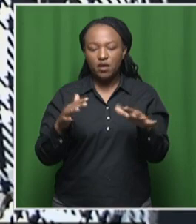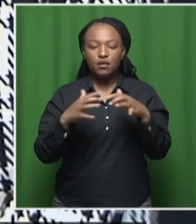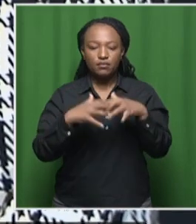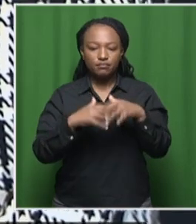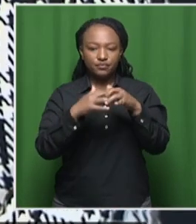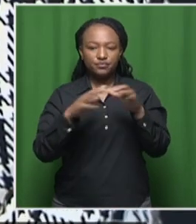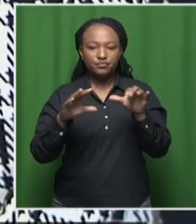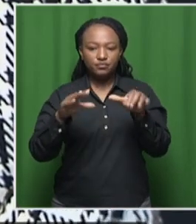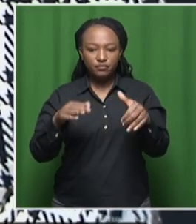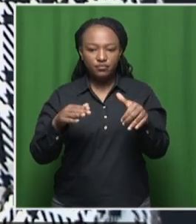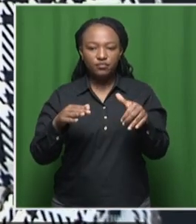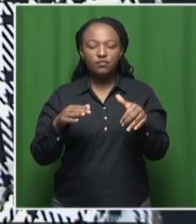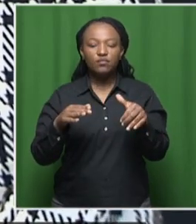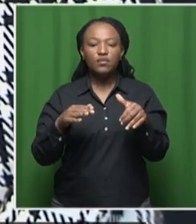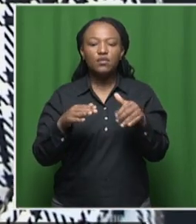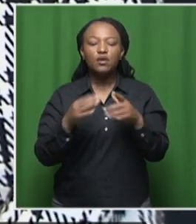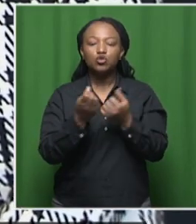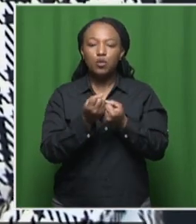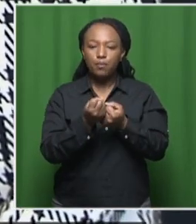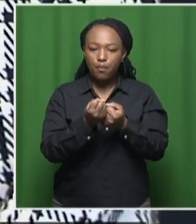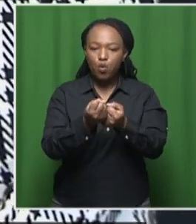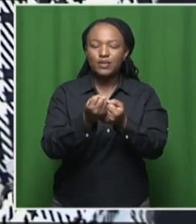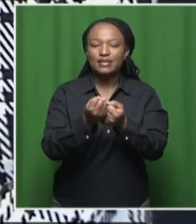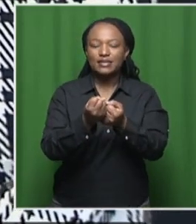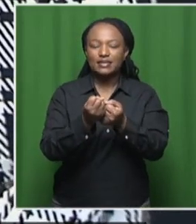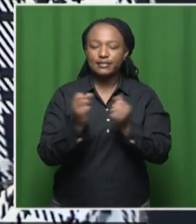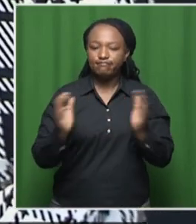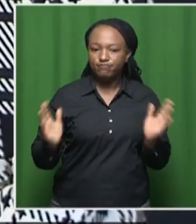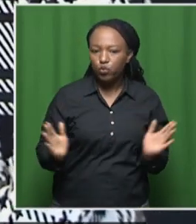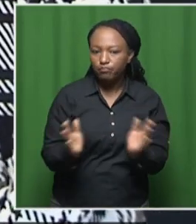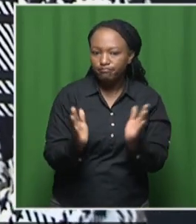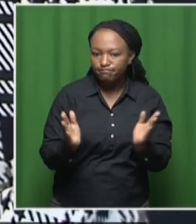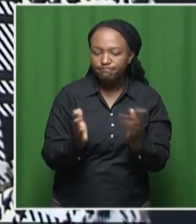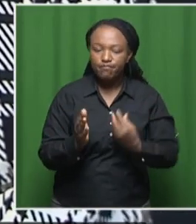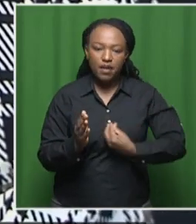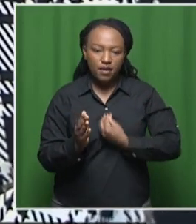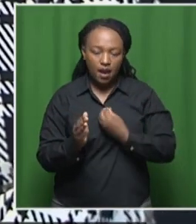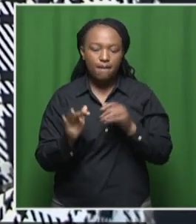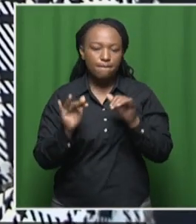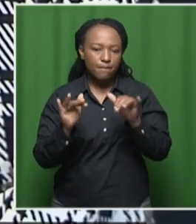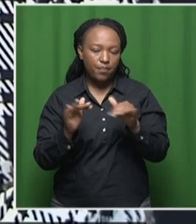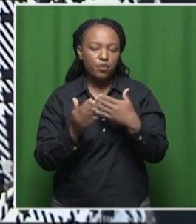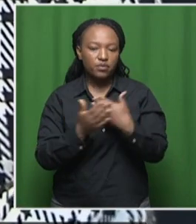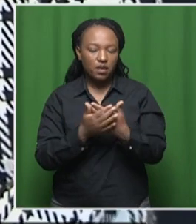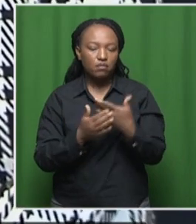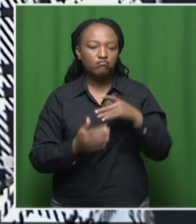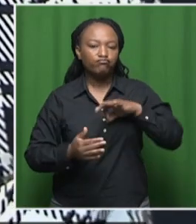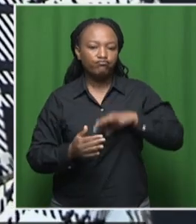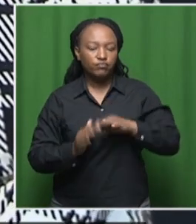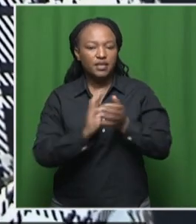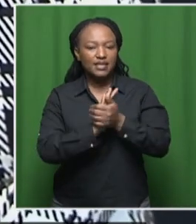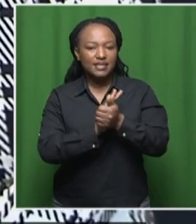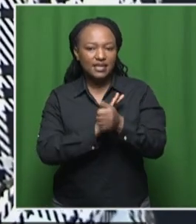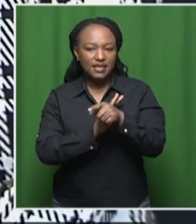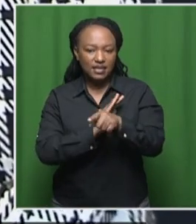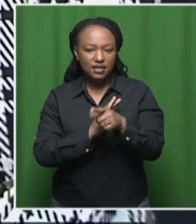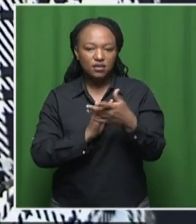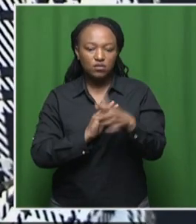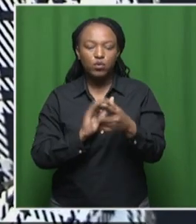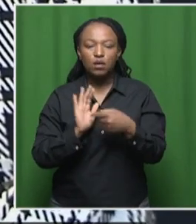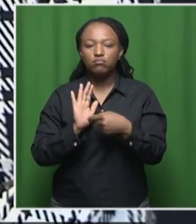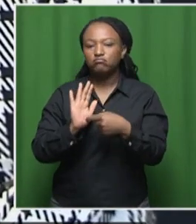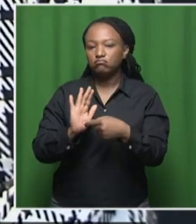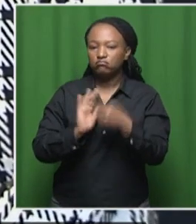created. That's in order to boost and encourage young people to gain the necessary skills and present their